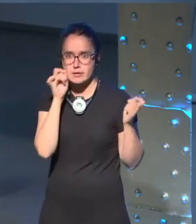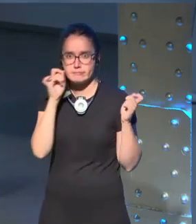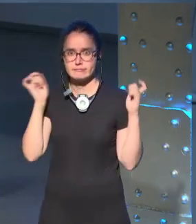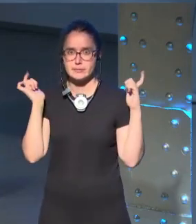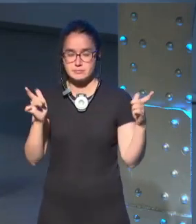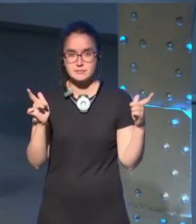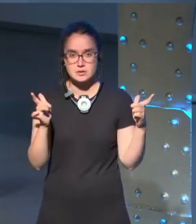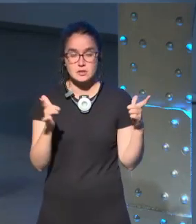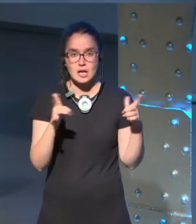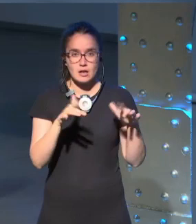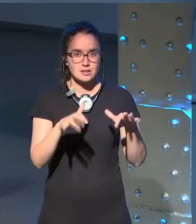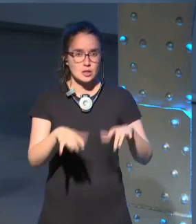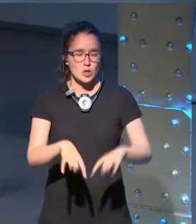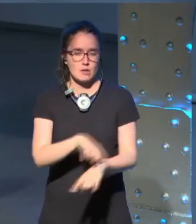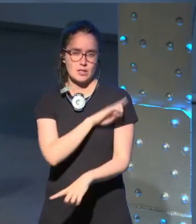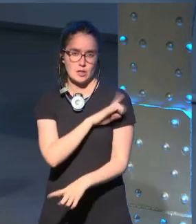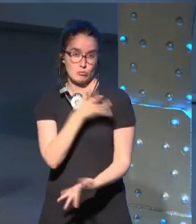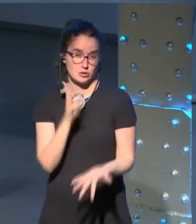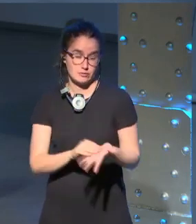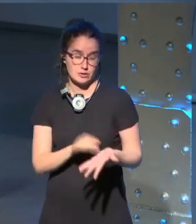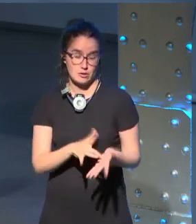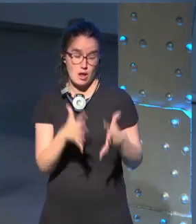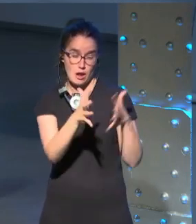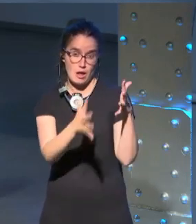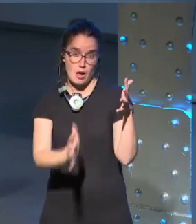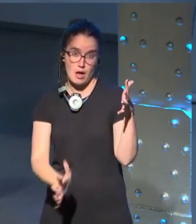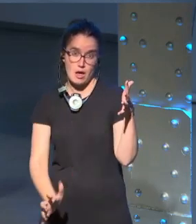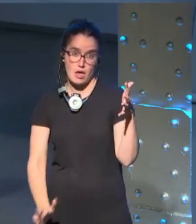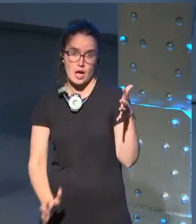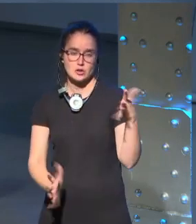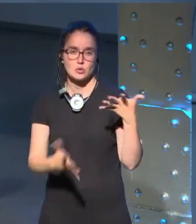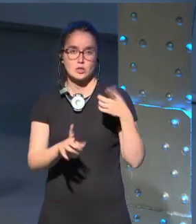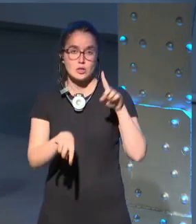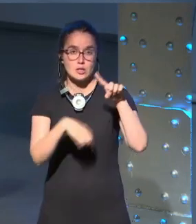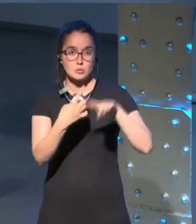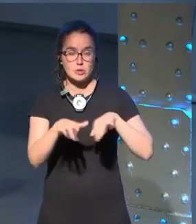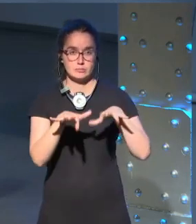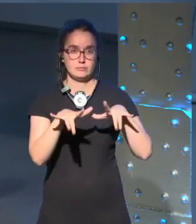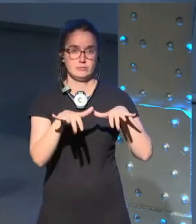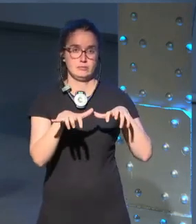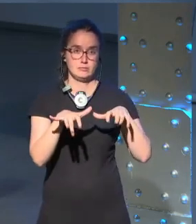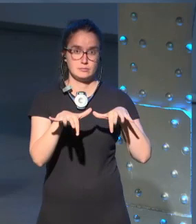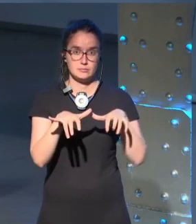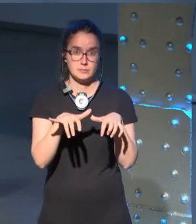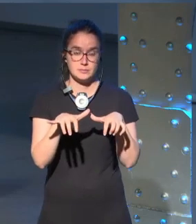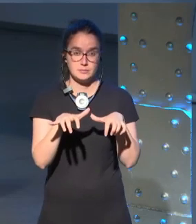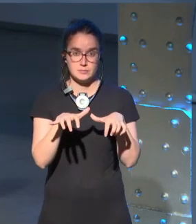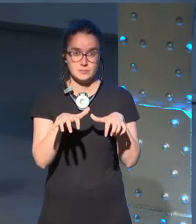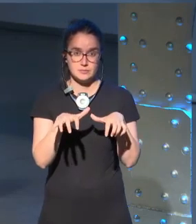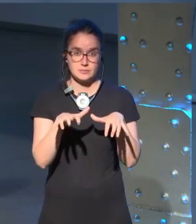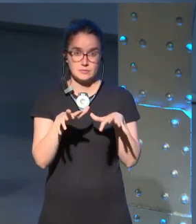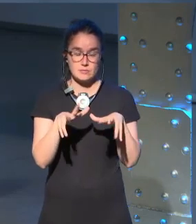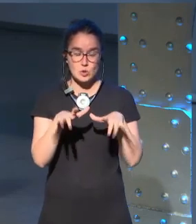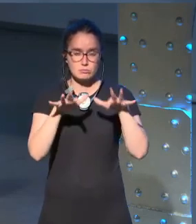overwritten, so that when I finally get to type it into the computer, I'm typing from a